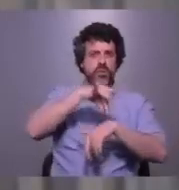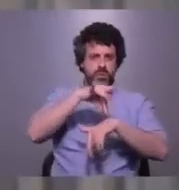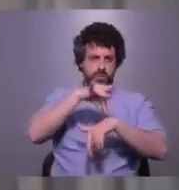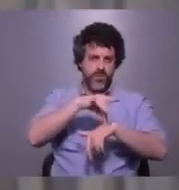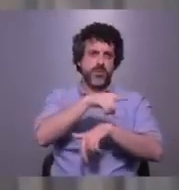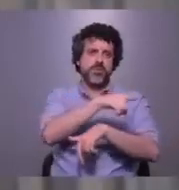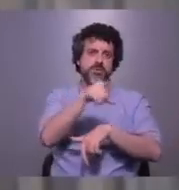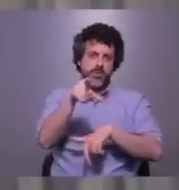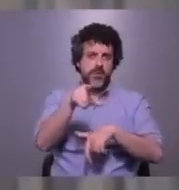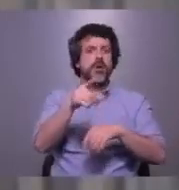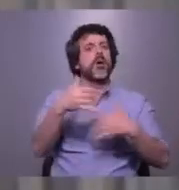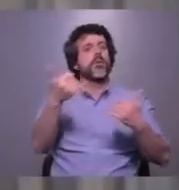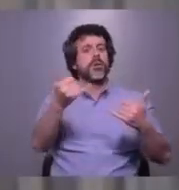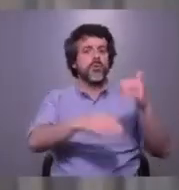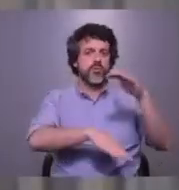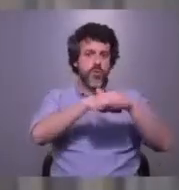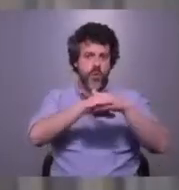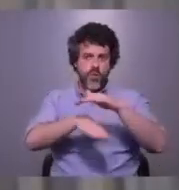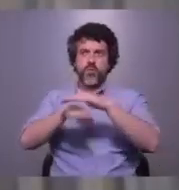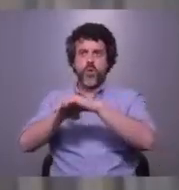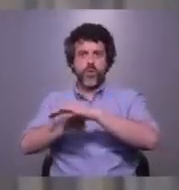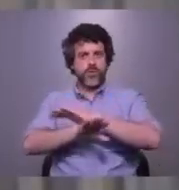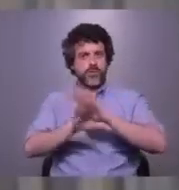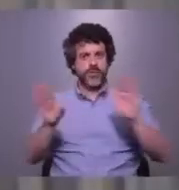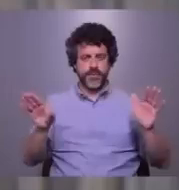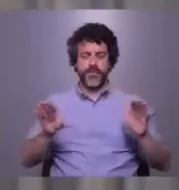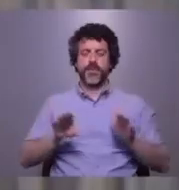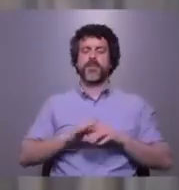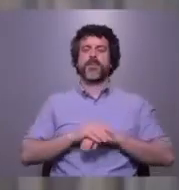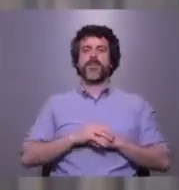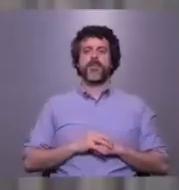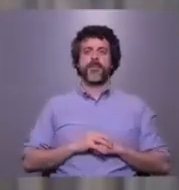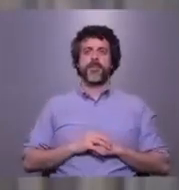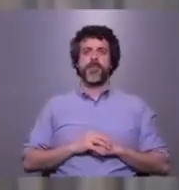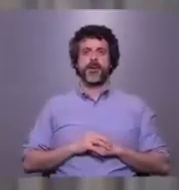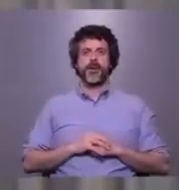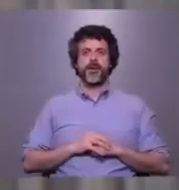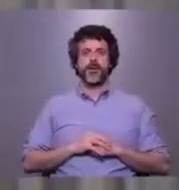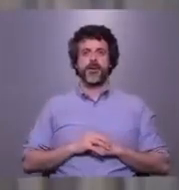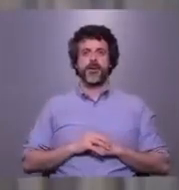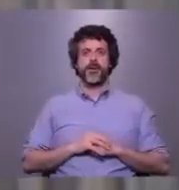are sick and cured them.